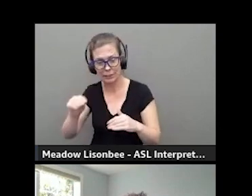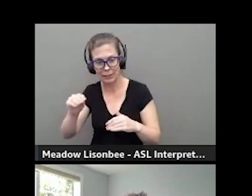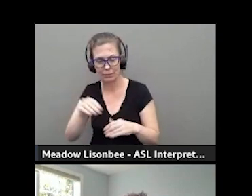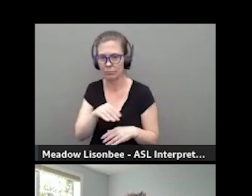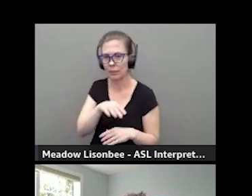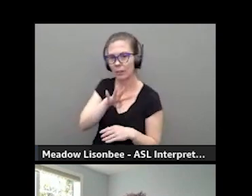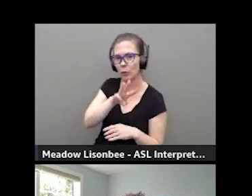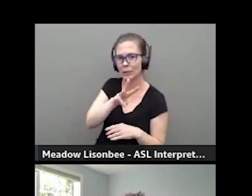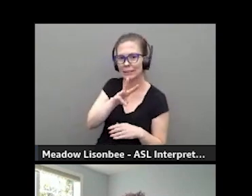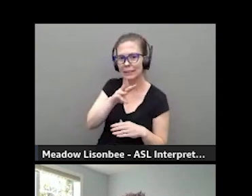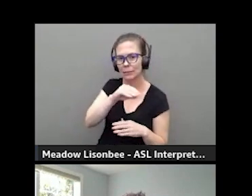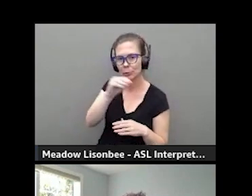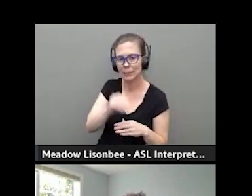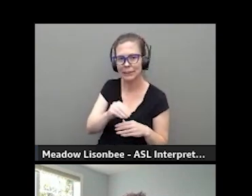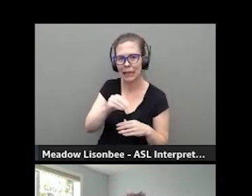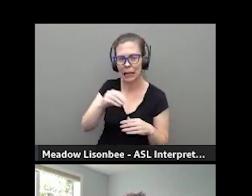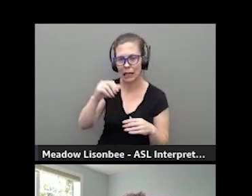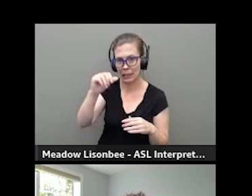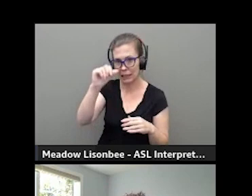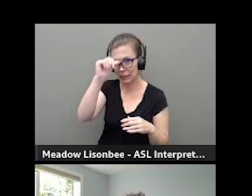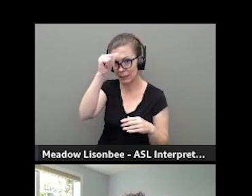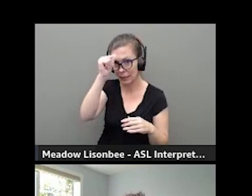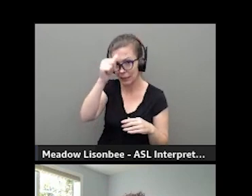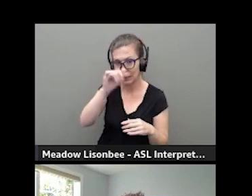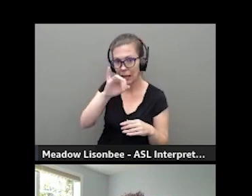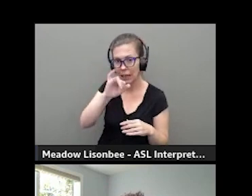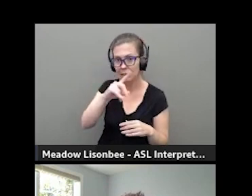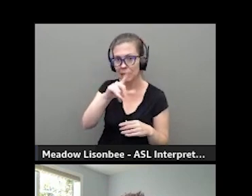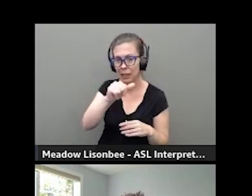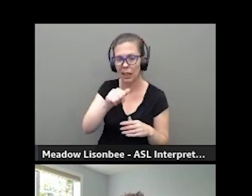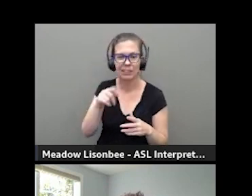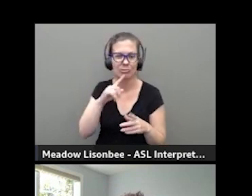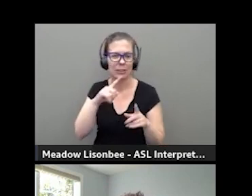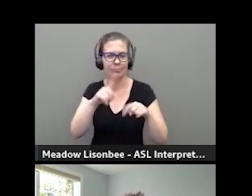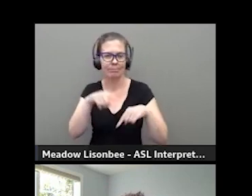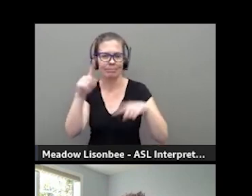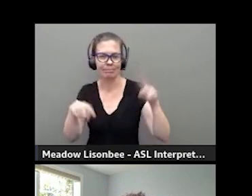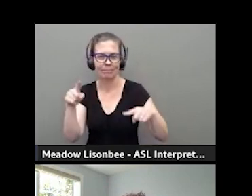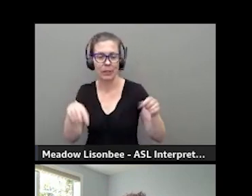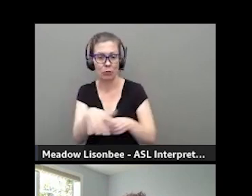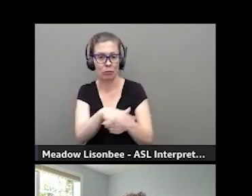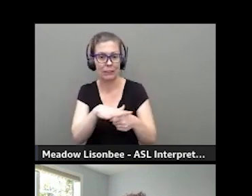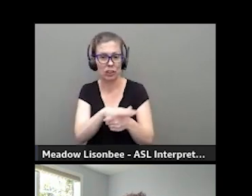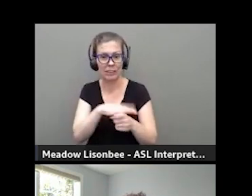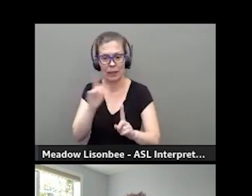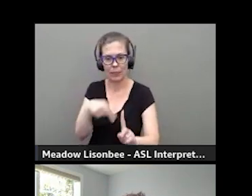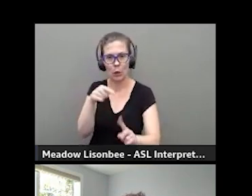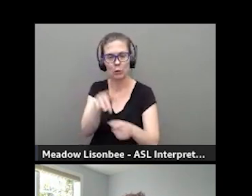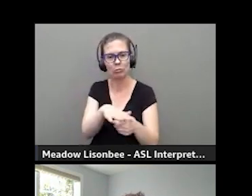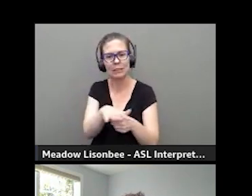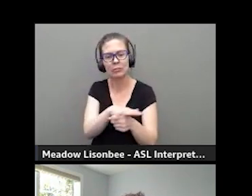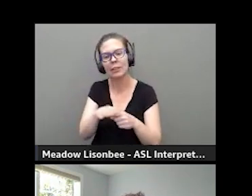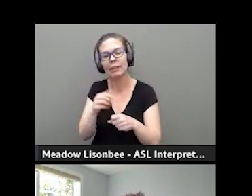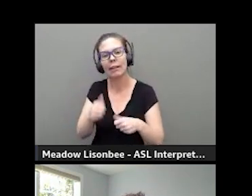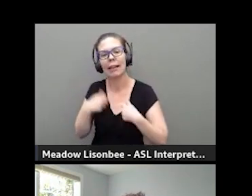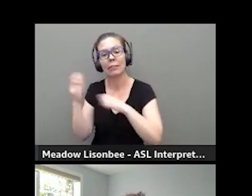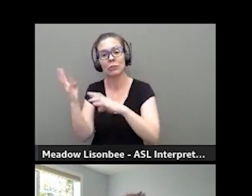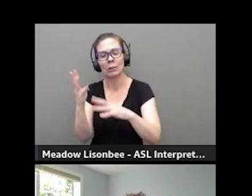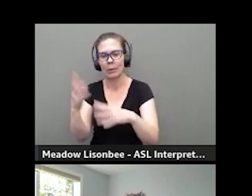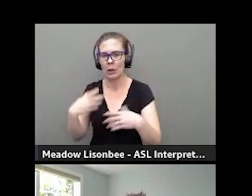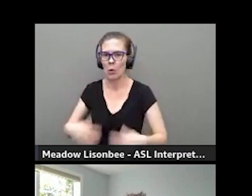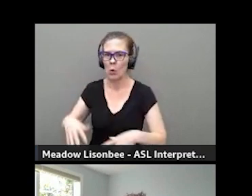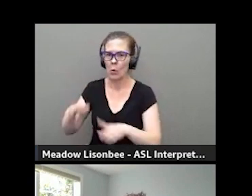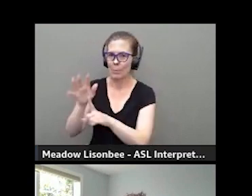46% in India. So in certain regions where, in particular those regions, live streaming is really, really